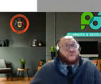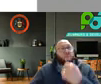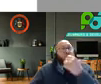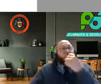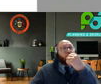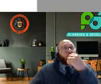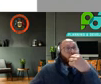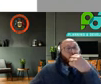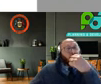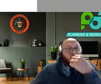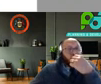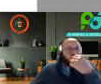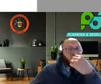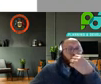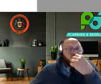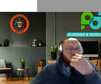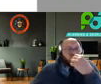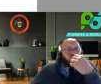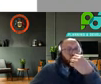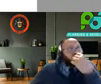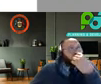whether it's dedicated affordable housing,